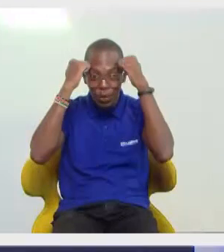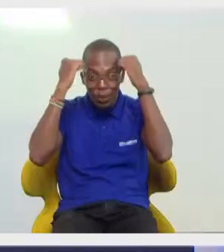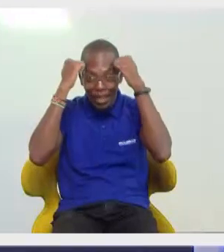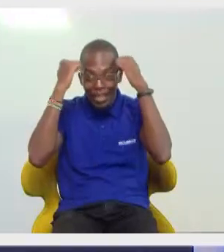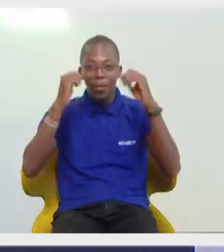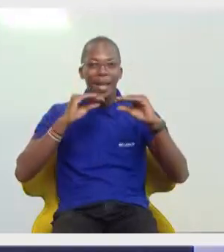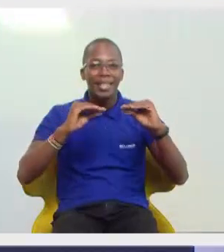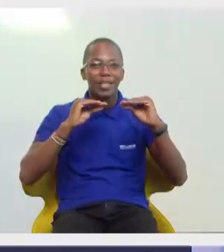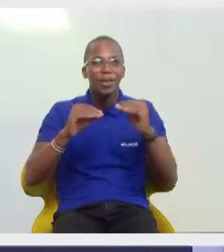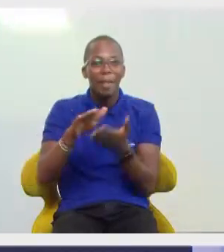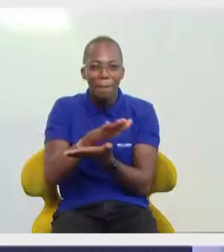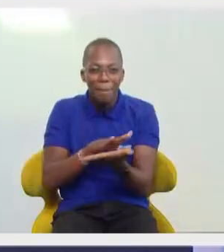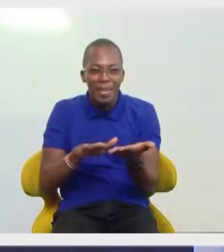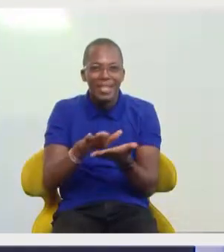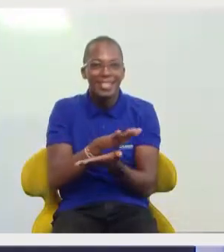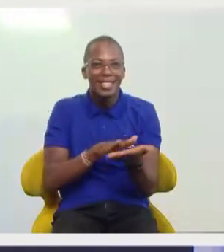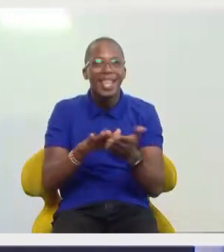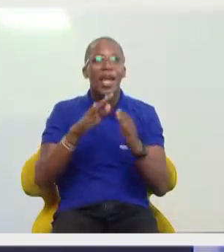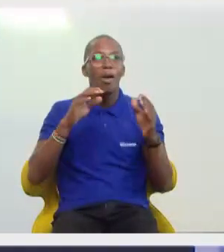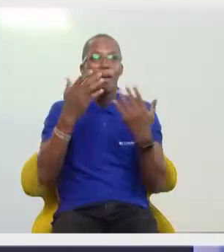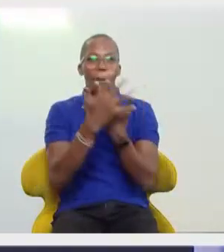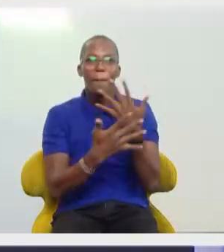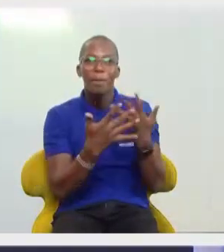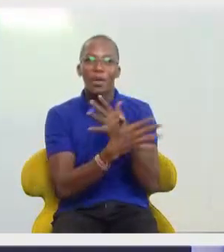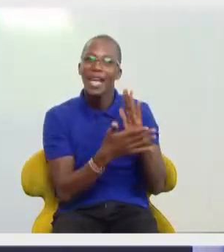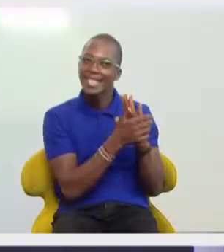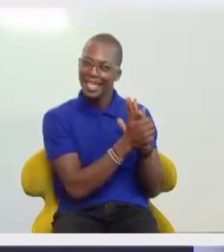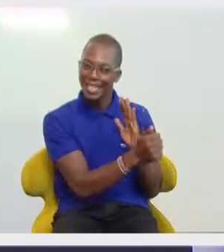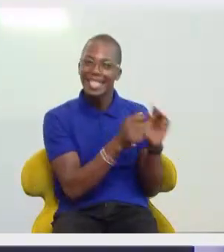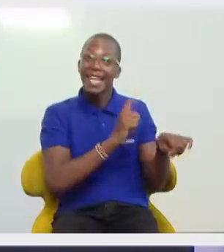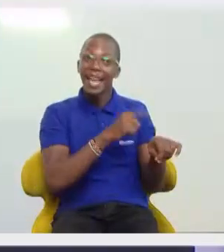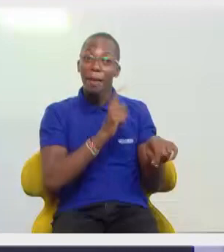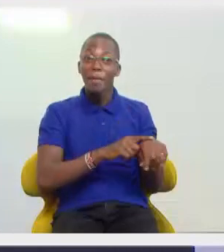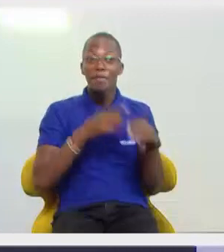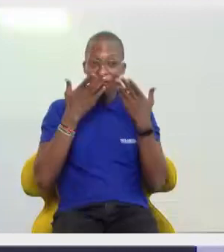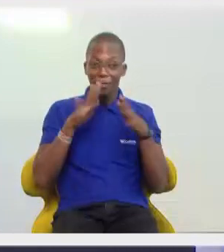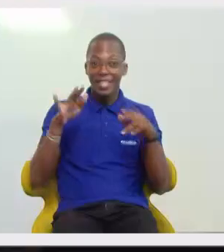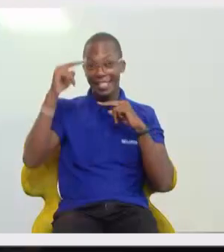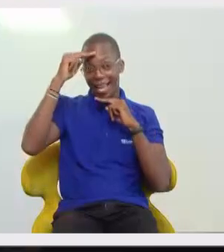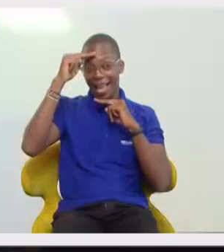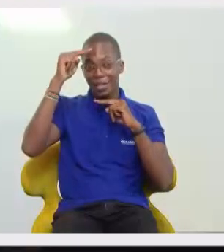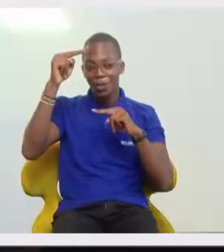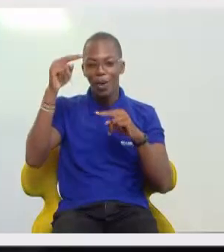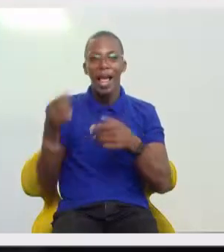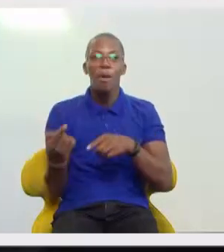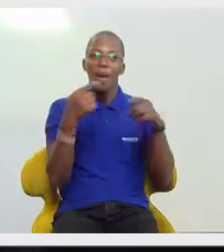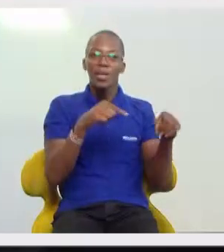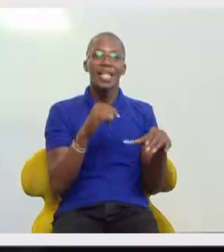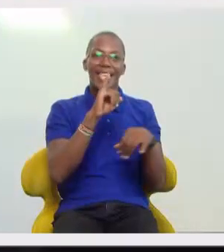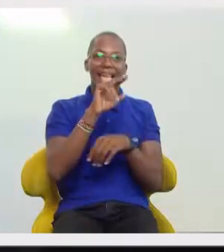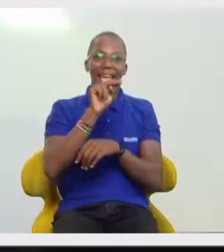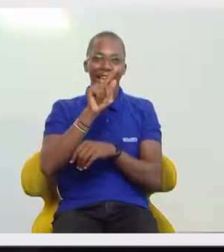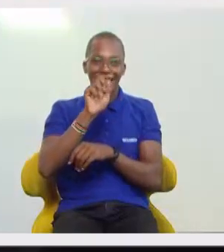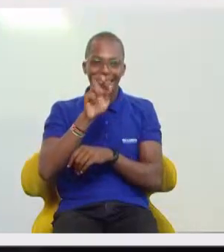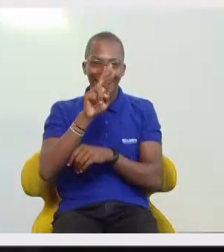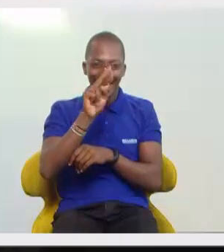computer skills. And after graduating high school, inABLE offered me a chance as an intern, where we were taught on